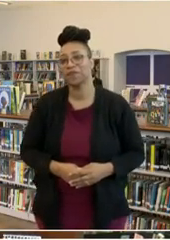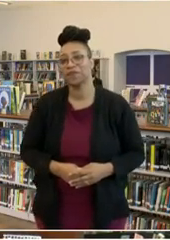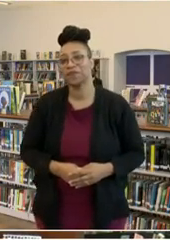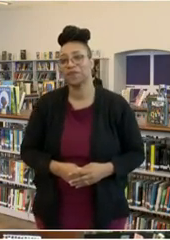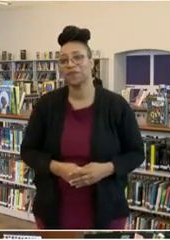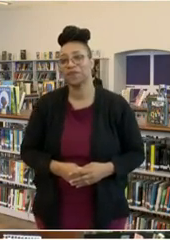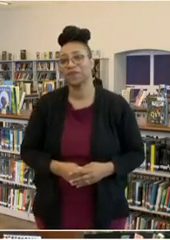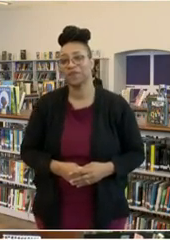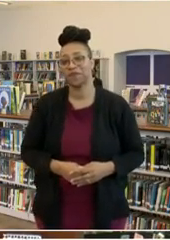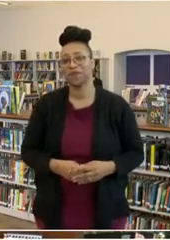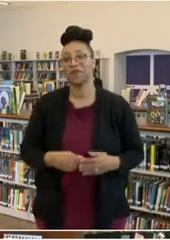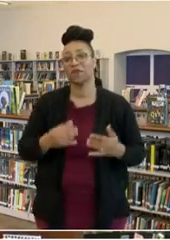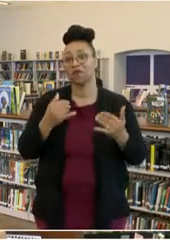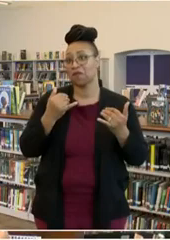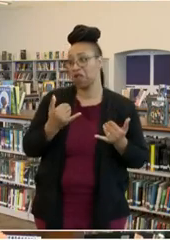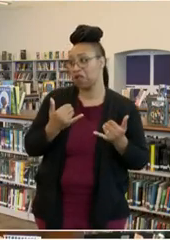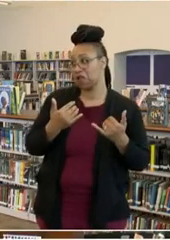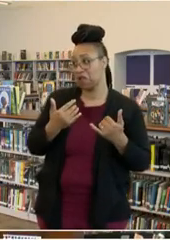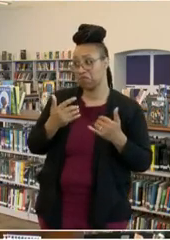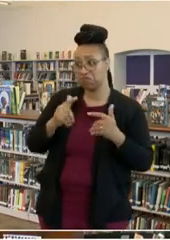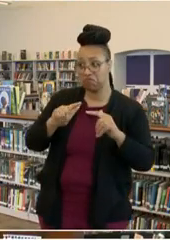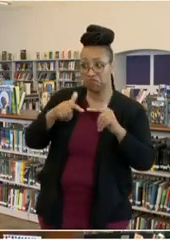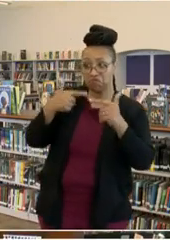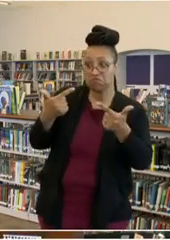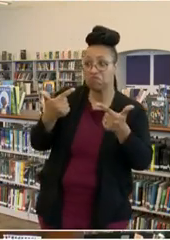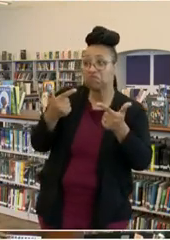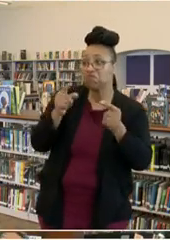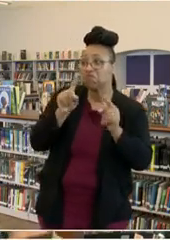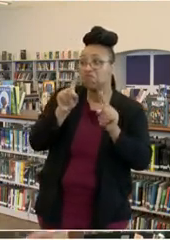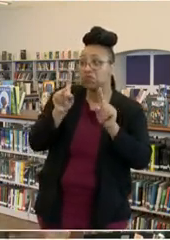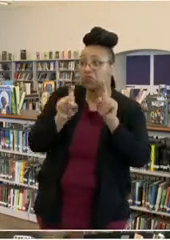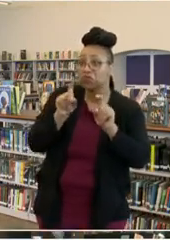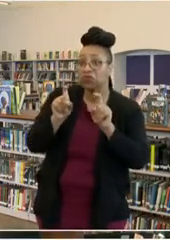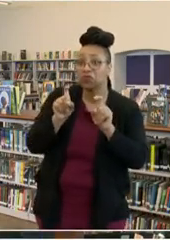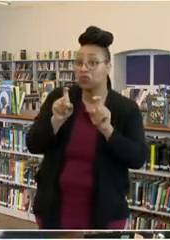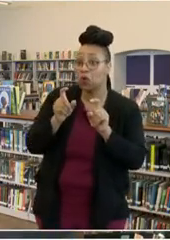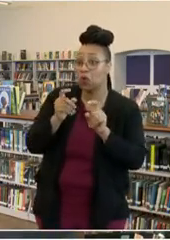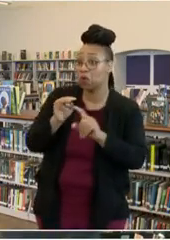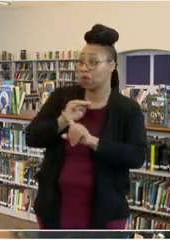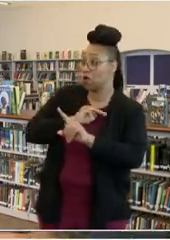have questions that we're going to entertain. So I welcome back up Mayor Bowser and Superintendent Grant.